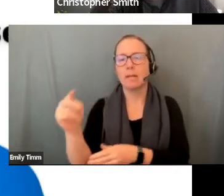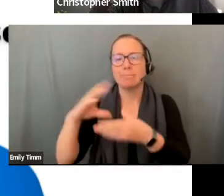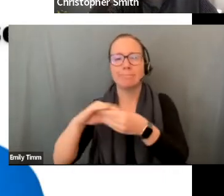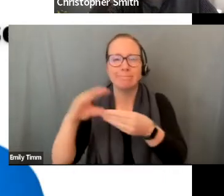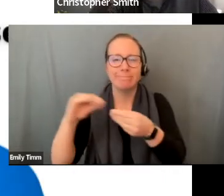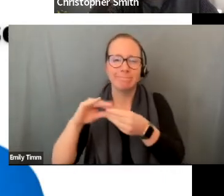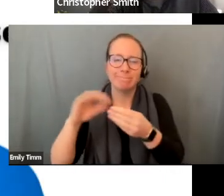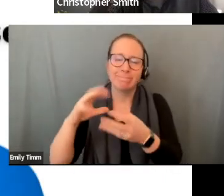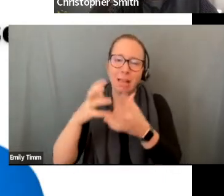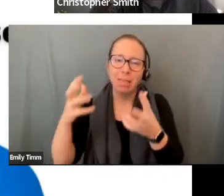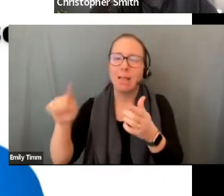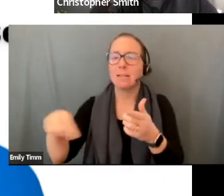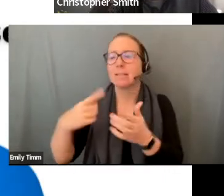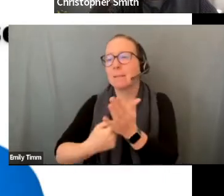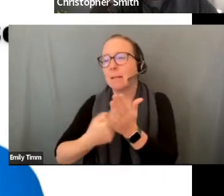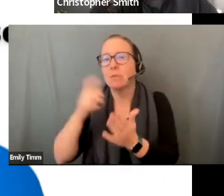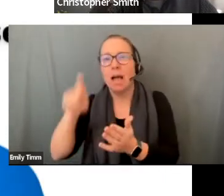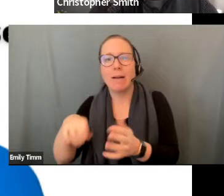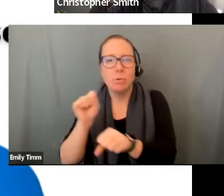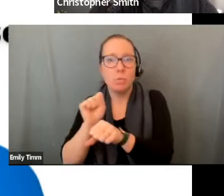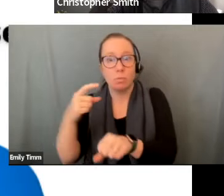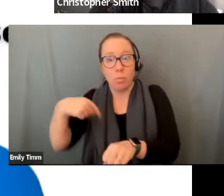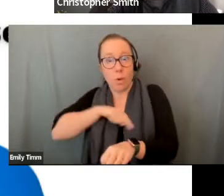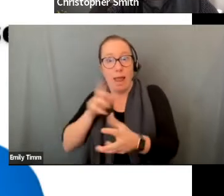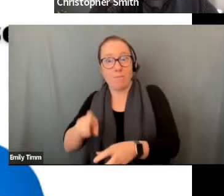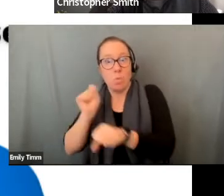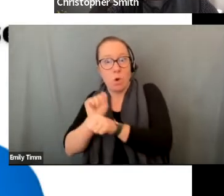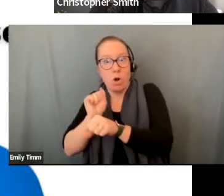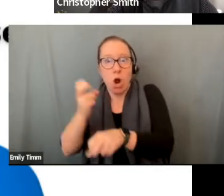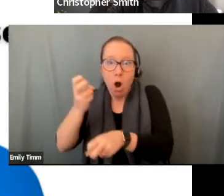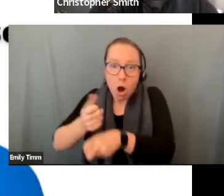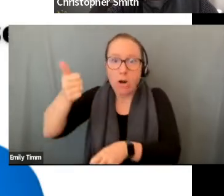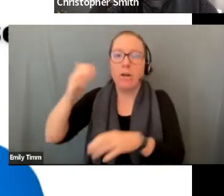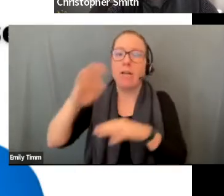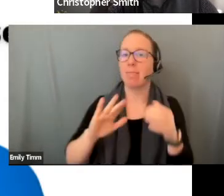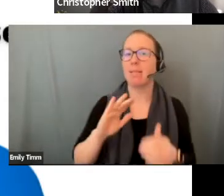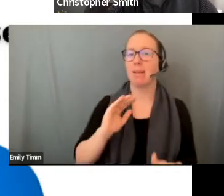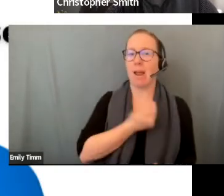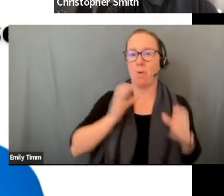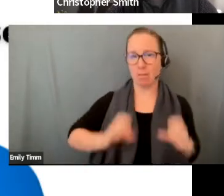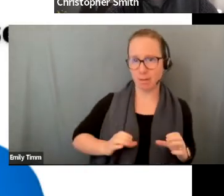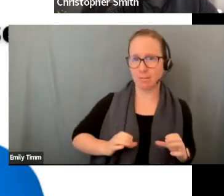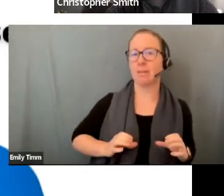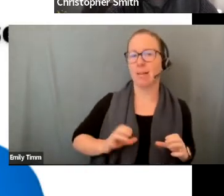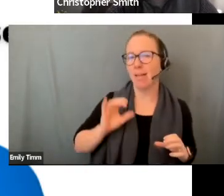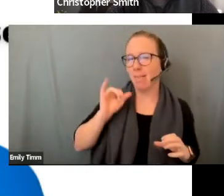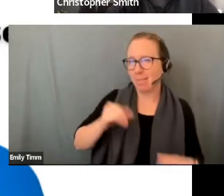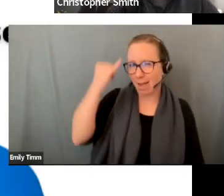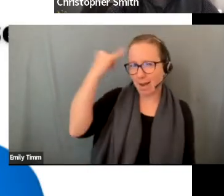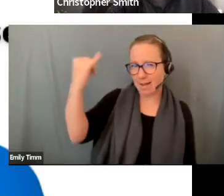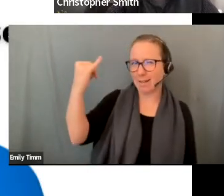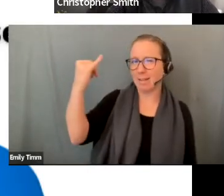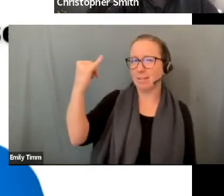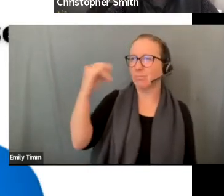we sometimes need to work harder than our clients. And this interrupted, I think, this idea interrupts a long-held